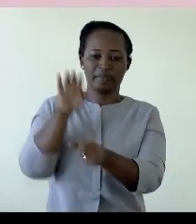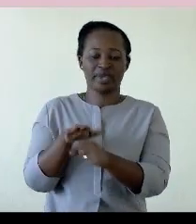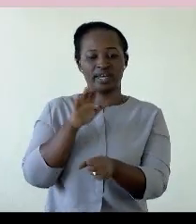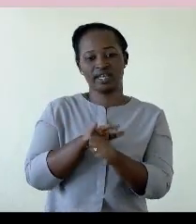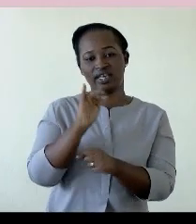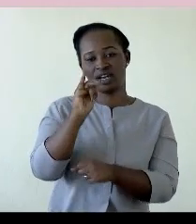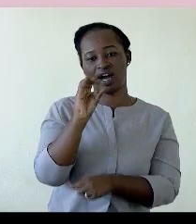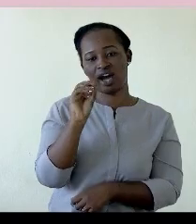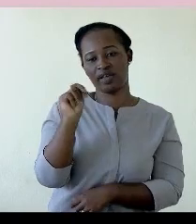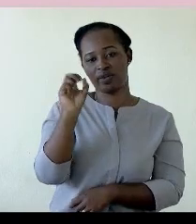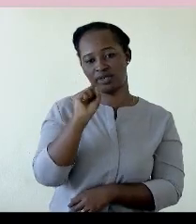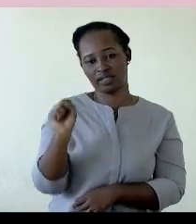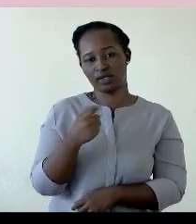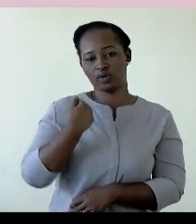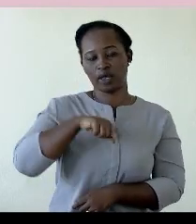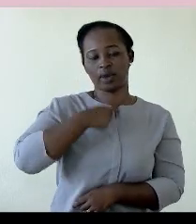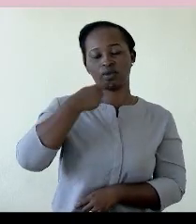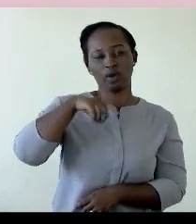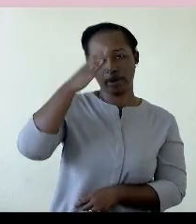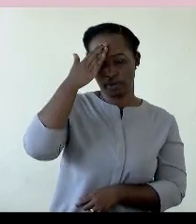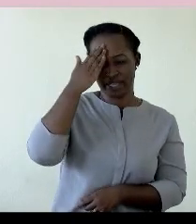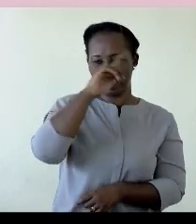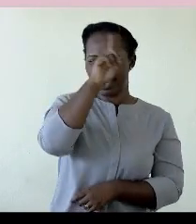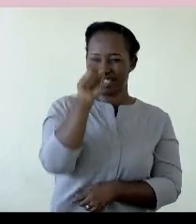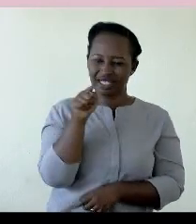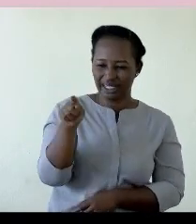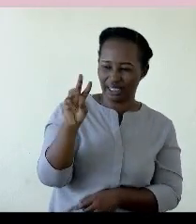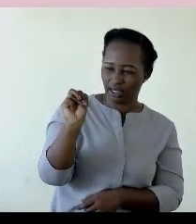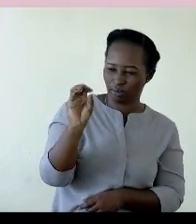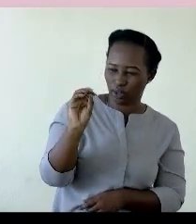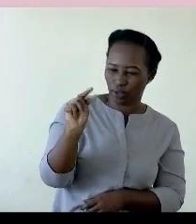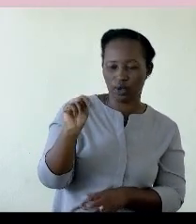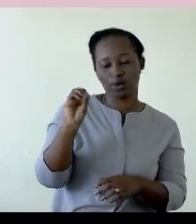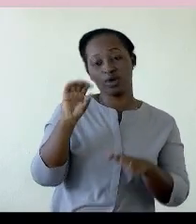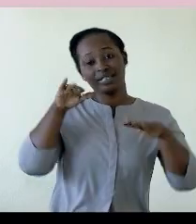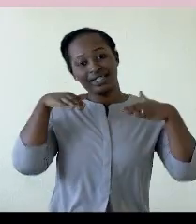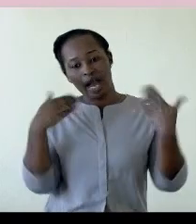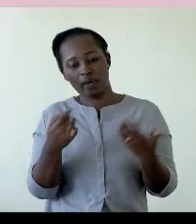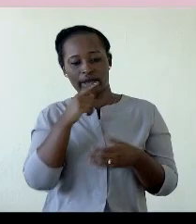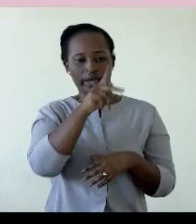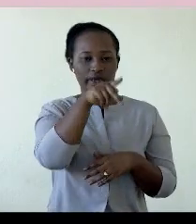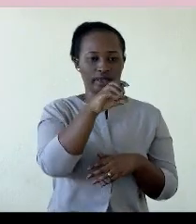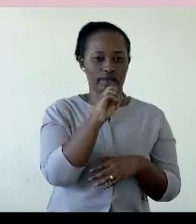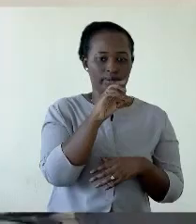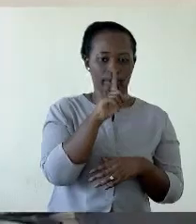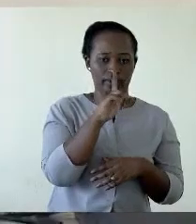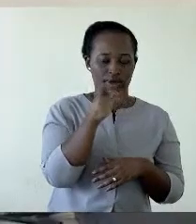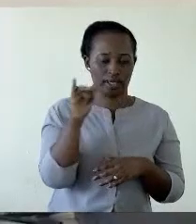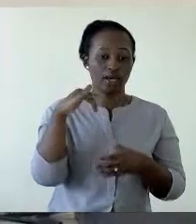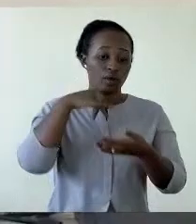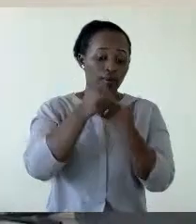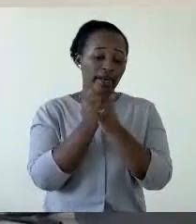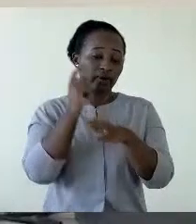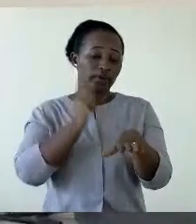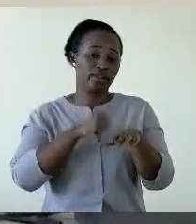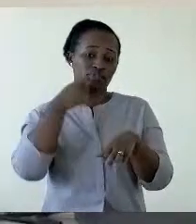these ions, the monoatomic or polyatomic, because if we have to write the names of